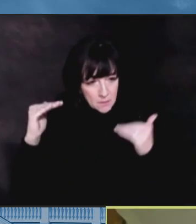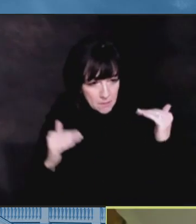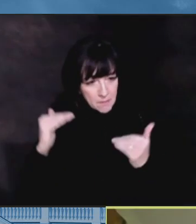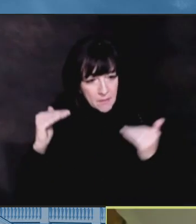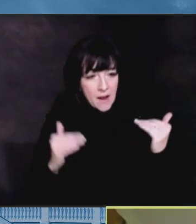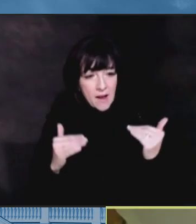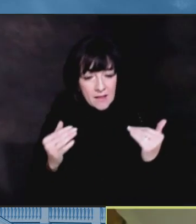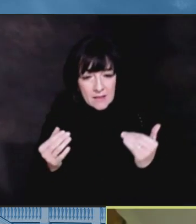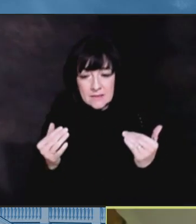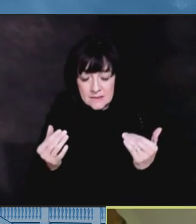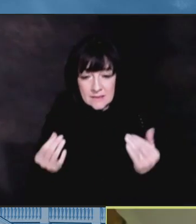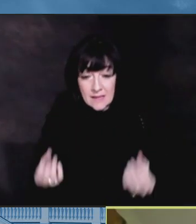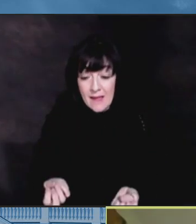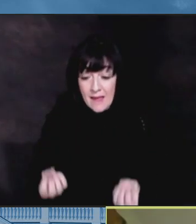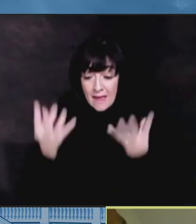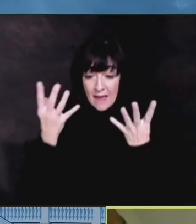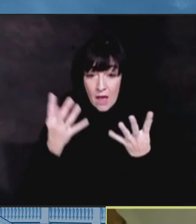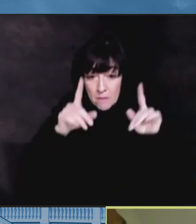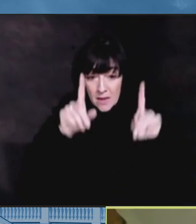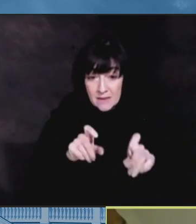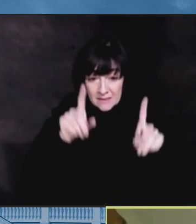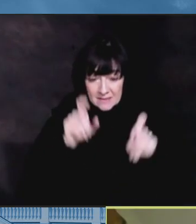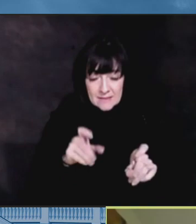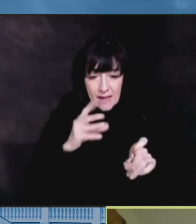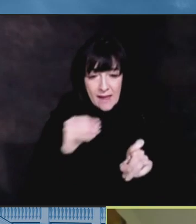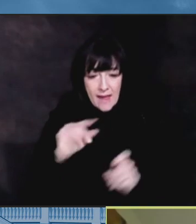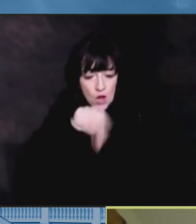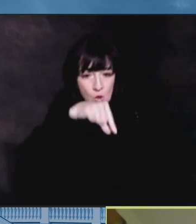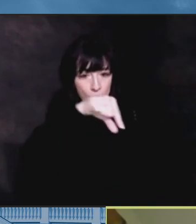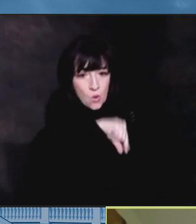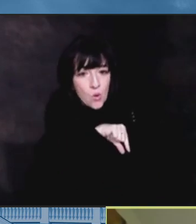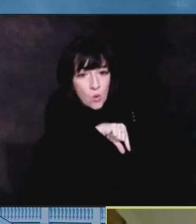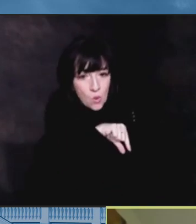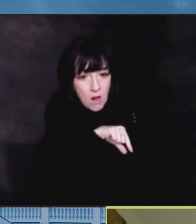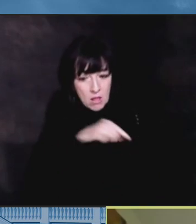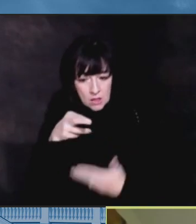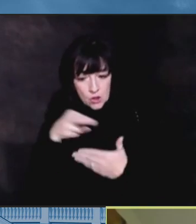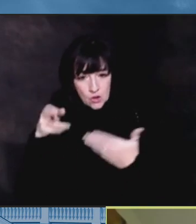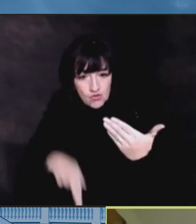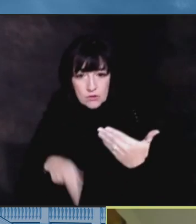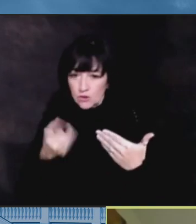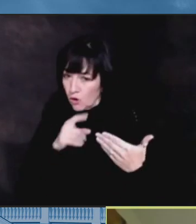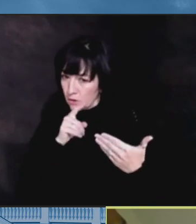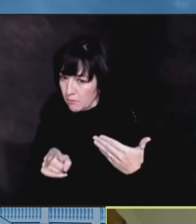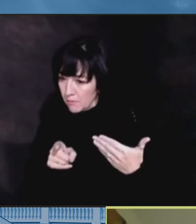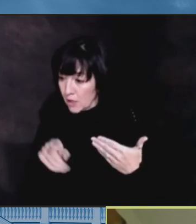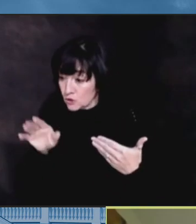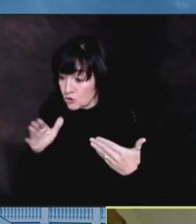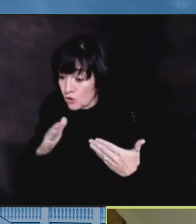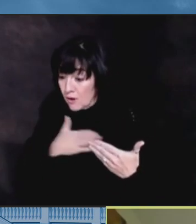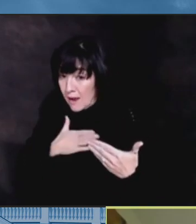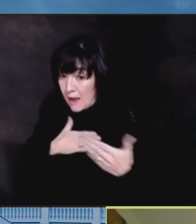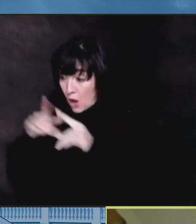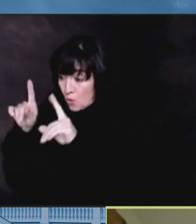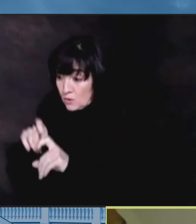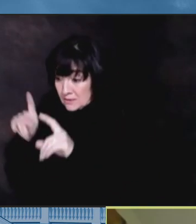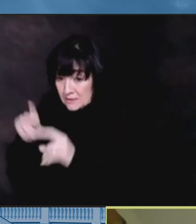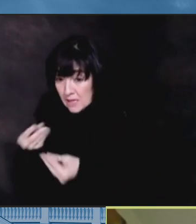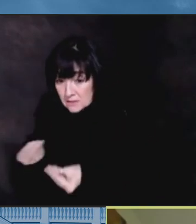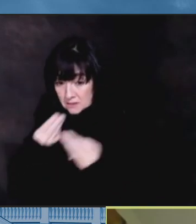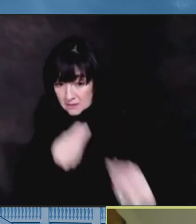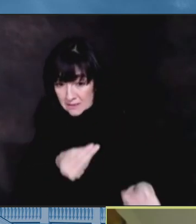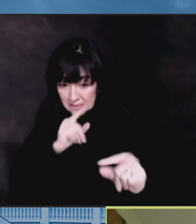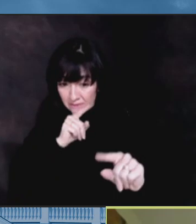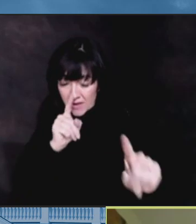we can in testing, but also have a quality result to get it back to the individual to make sure if they are positive, they're able to isolate,